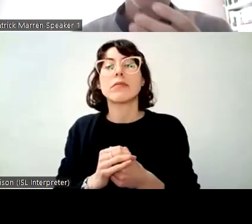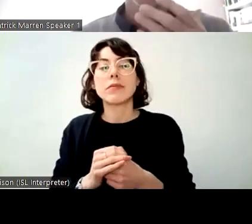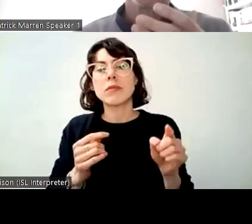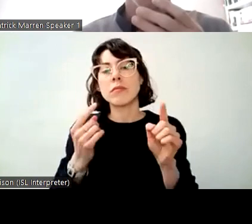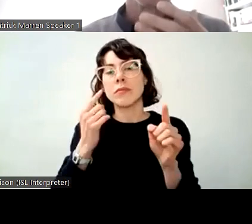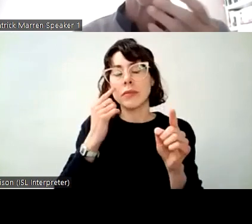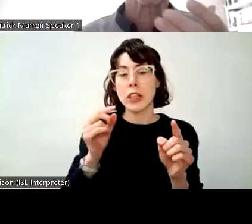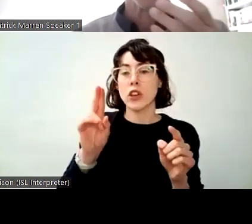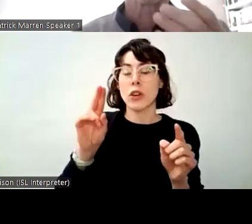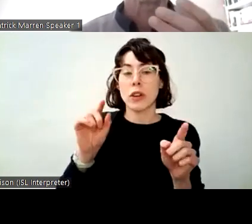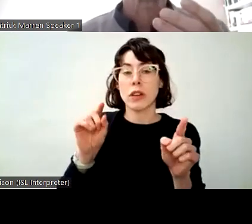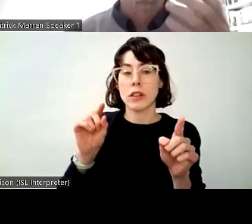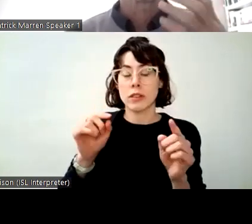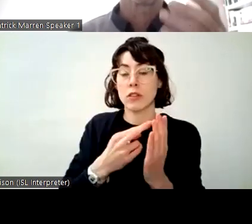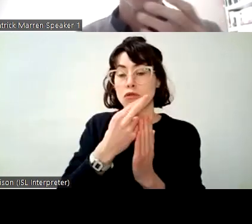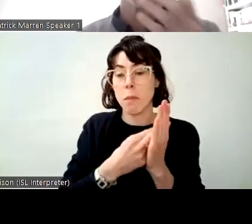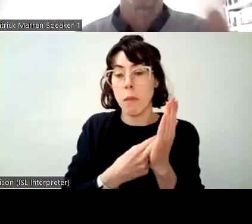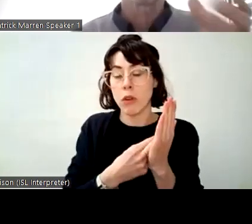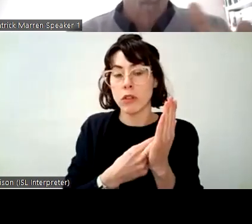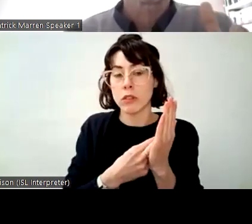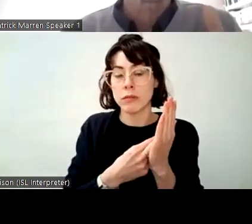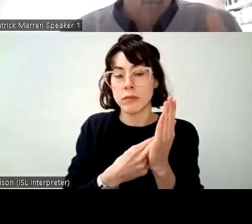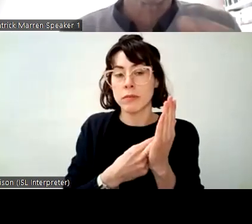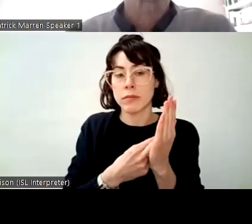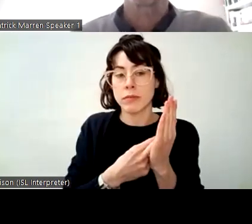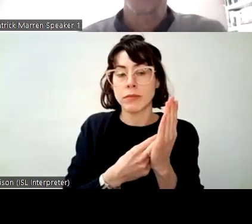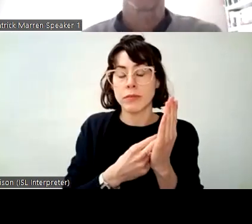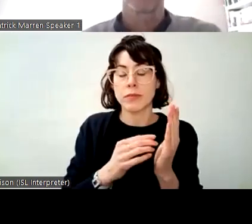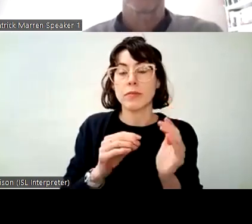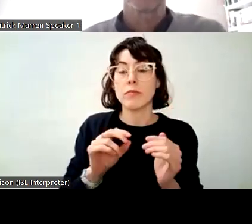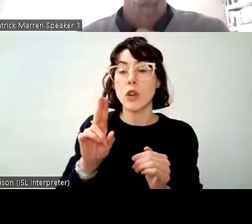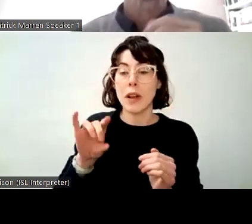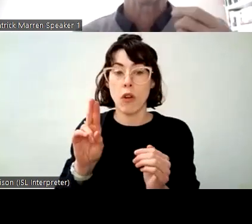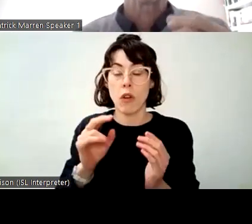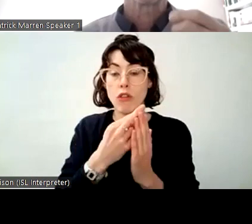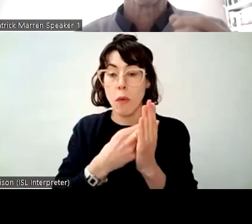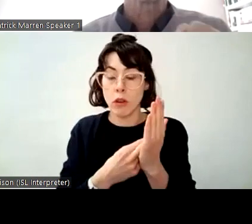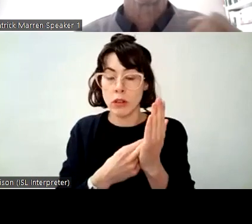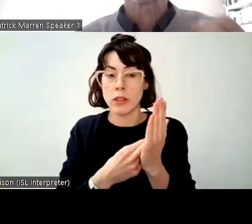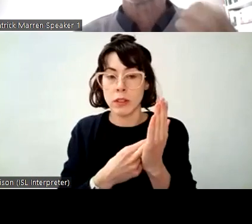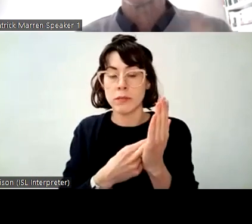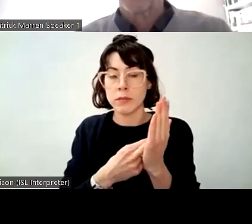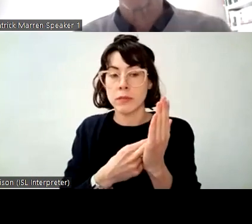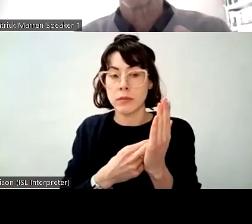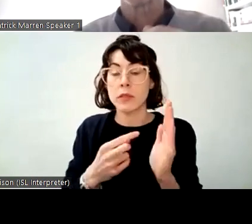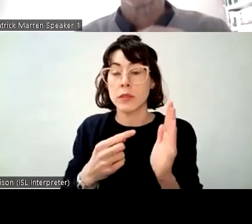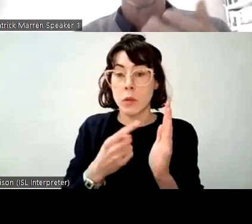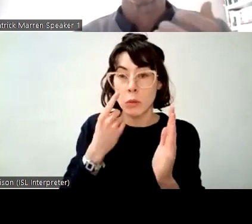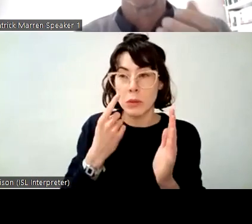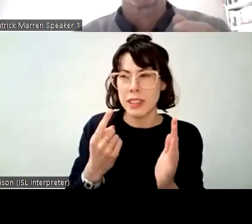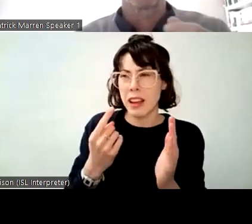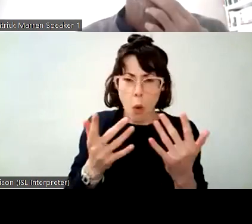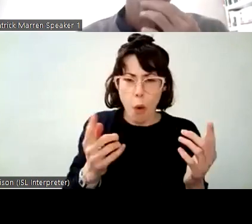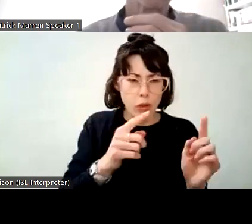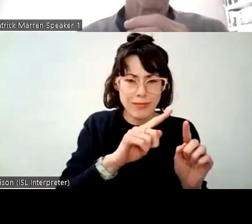very strongly is that sense of how the poly crisis has impacted on people in creating a sense of disempowerment and a